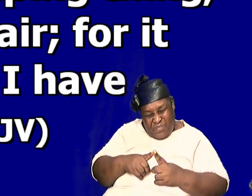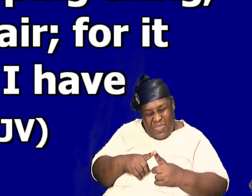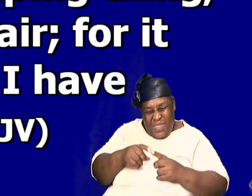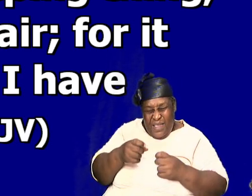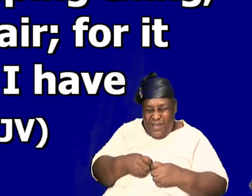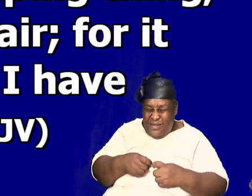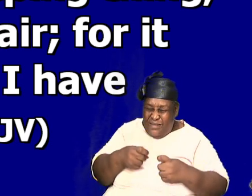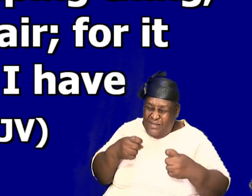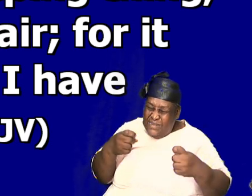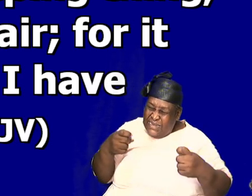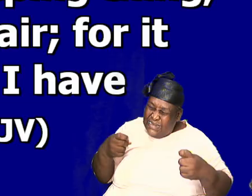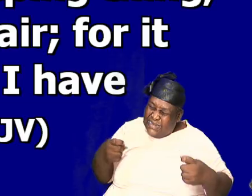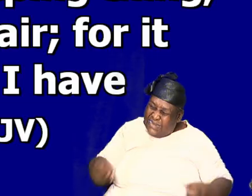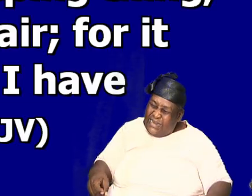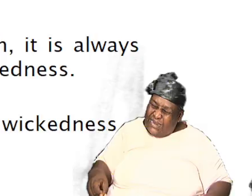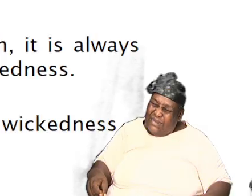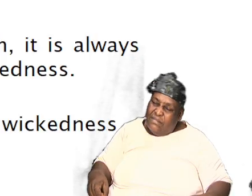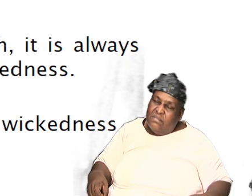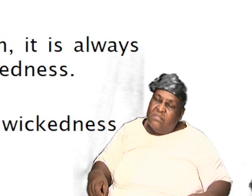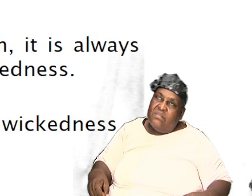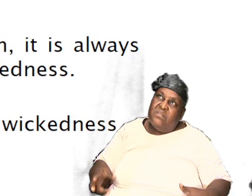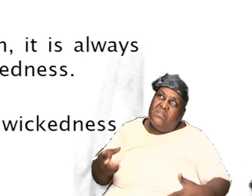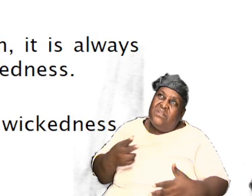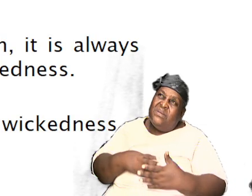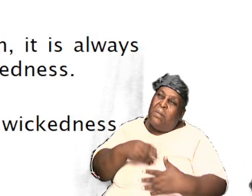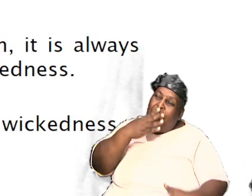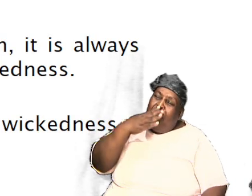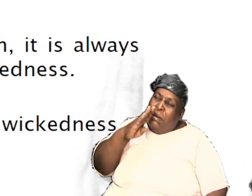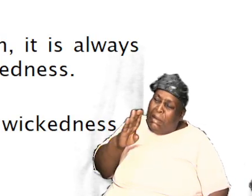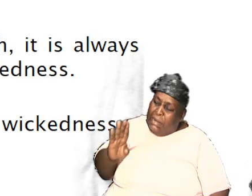sin is at its highest,